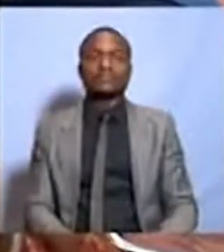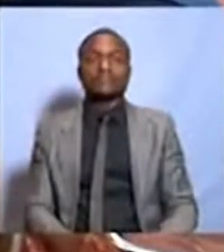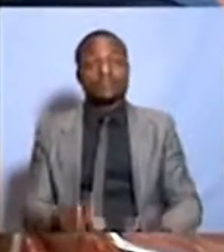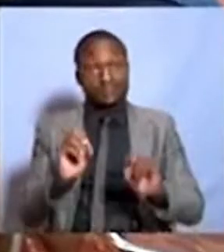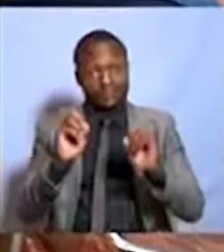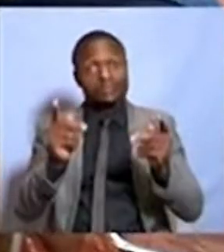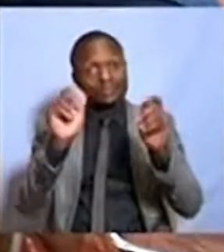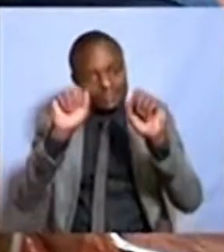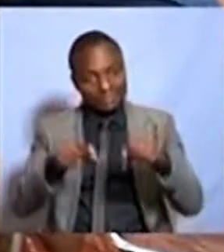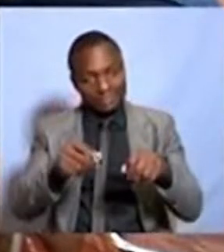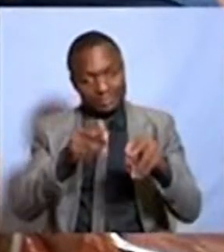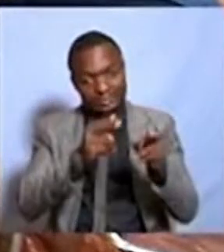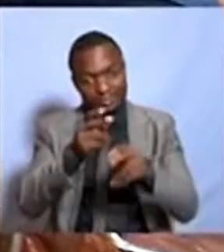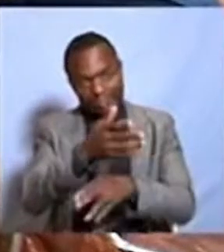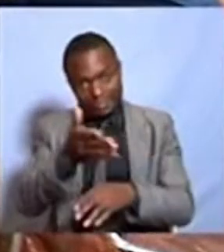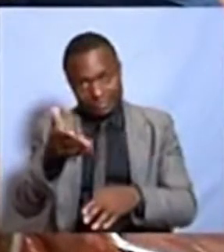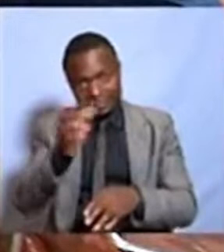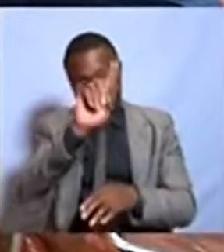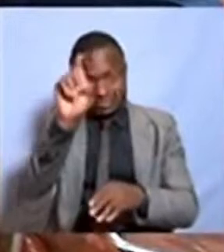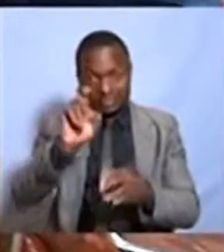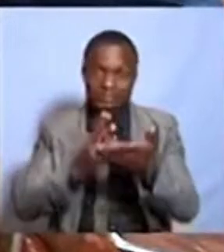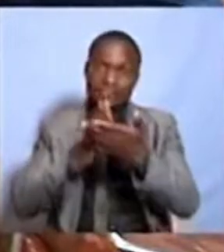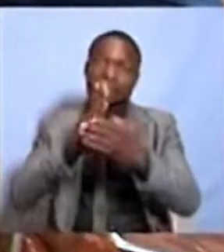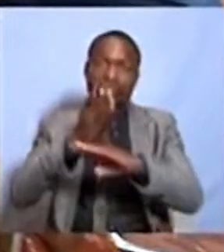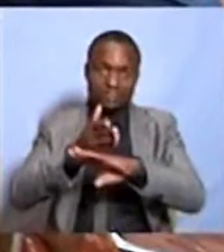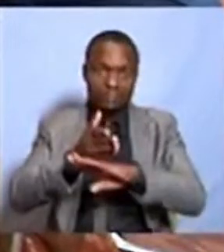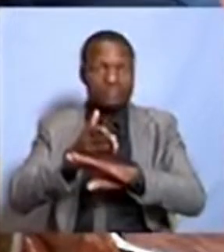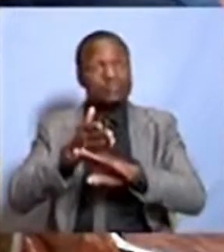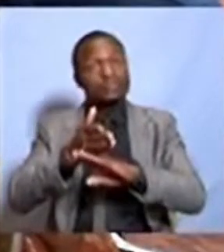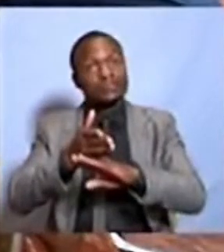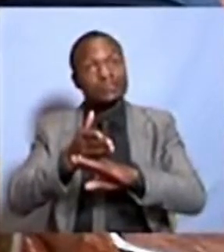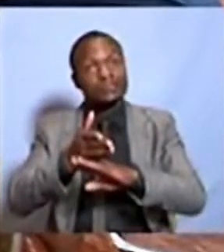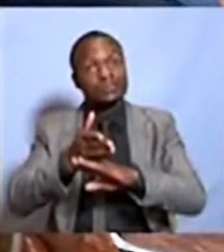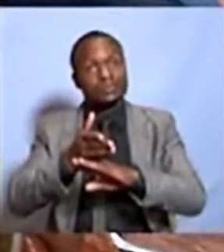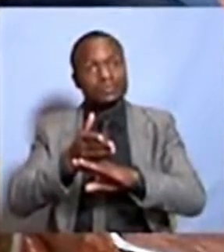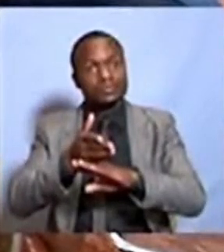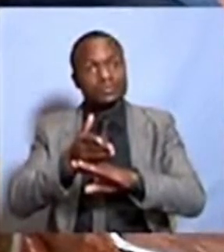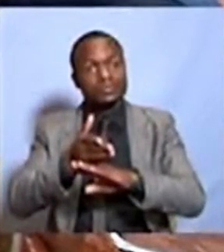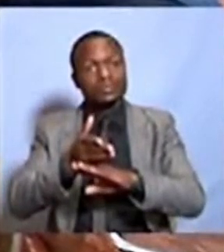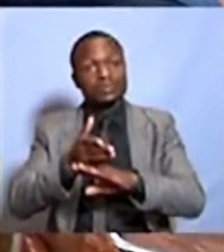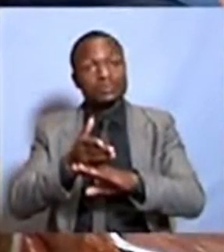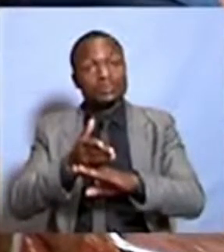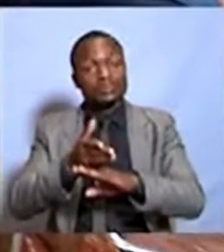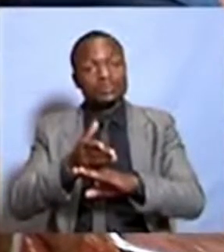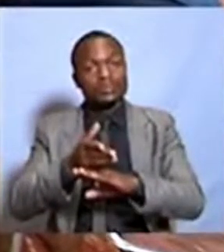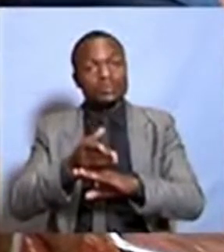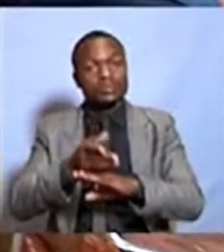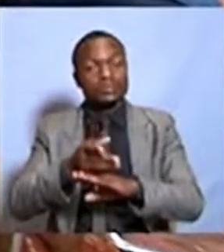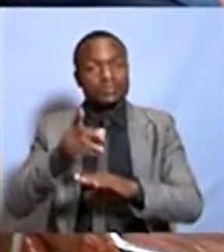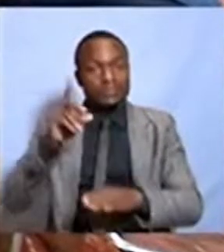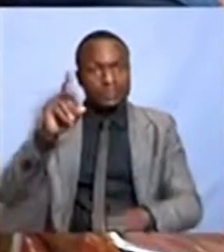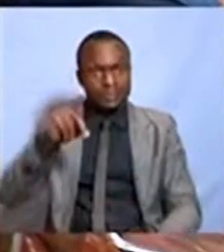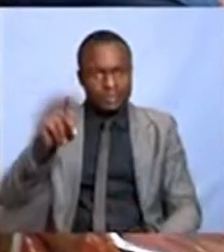Okay, you can now answer those questions. Then after that, I would like PBO to comment